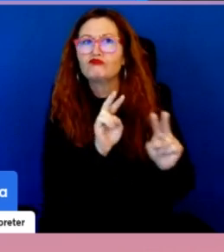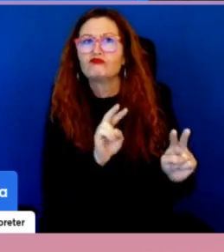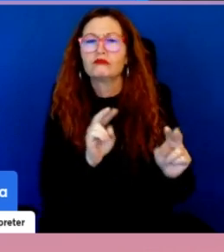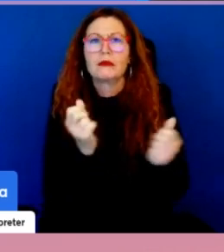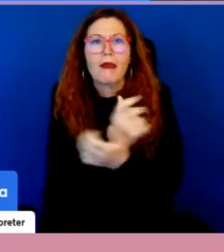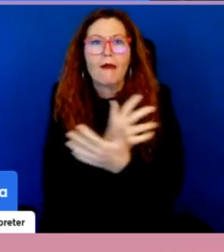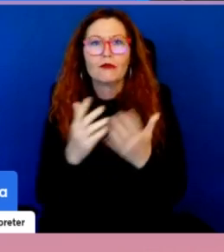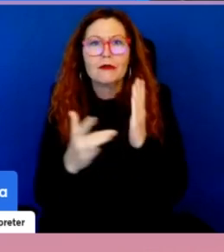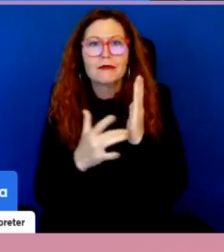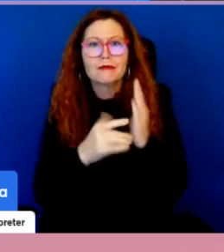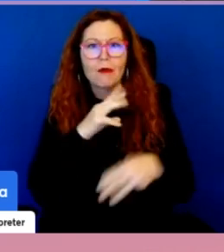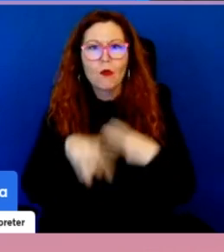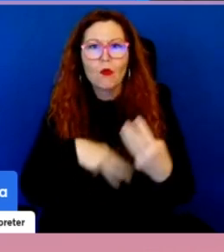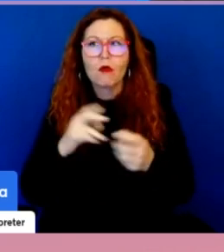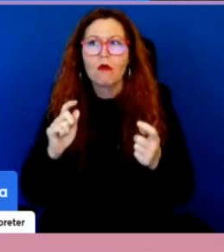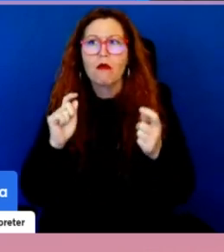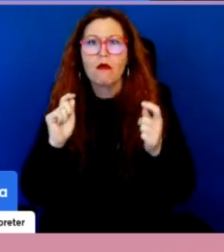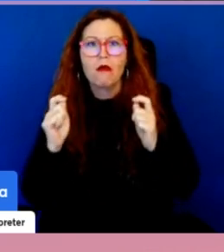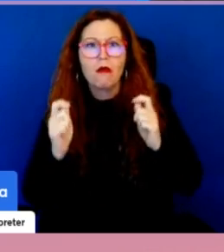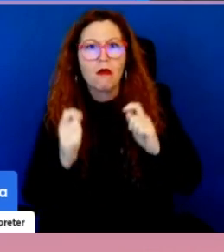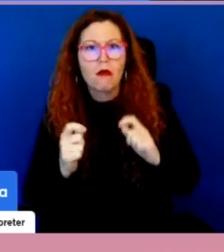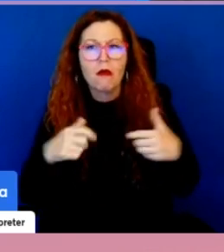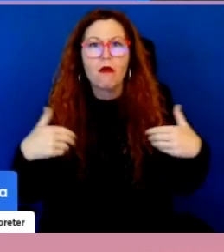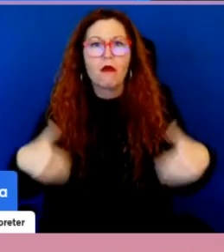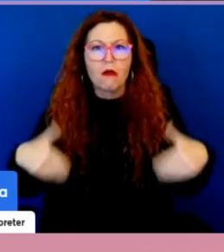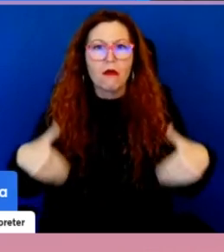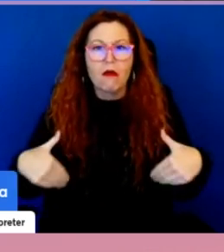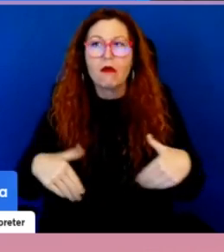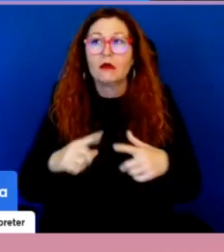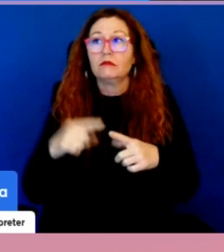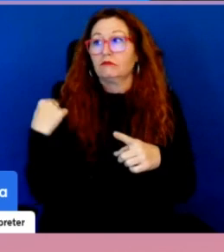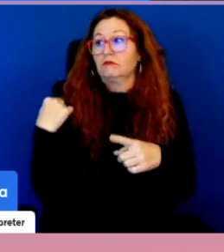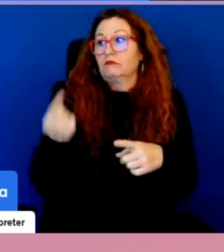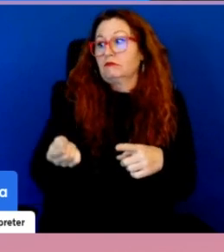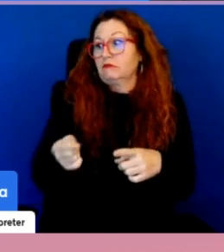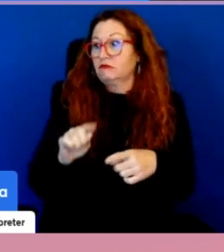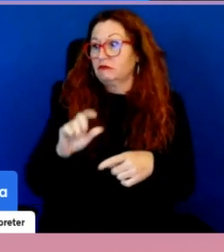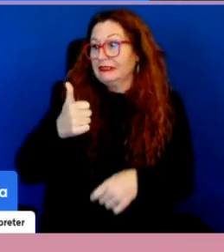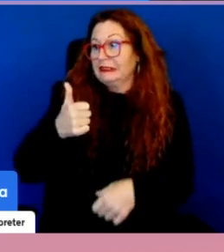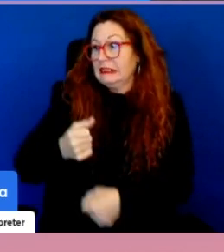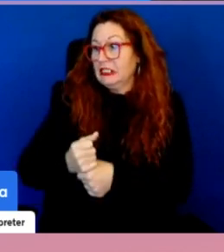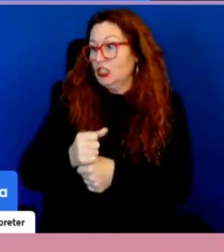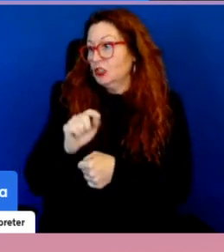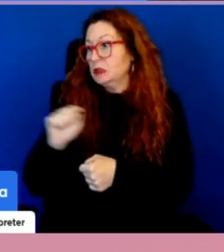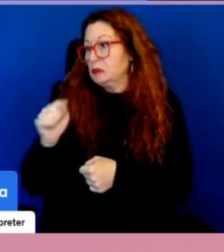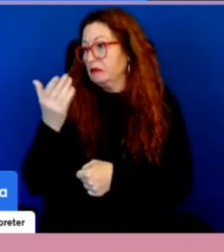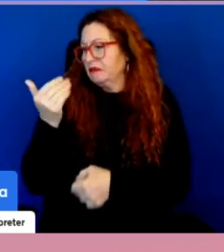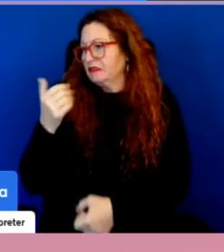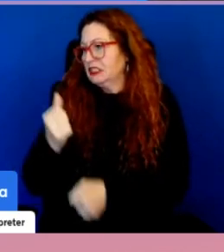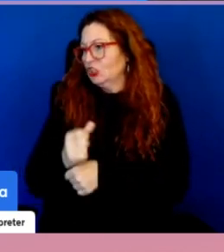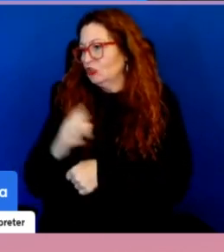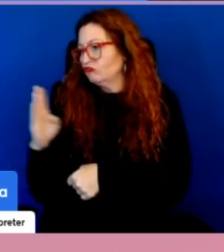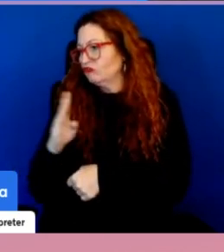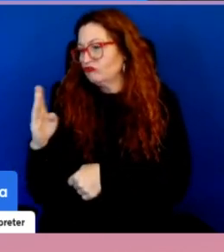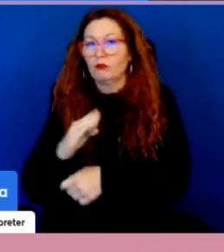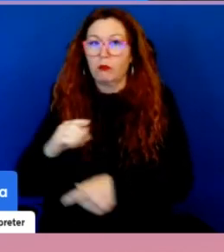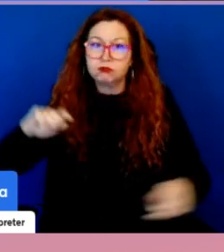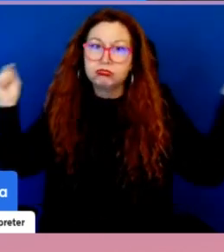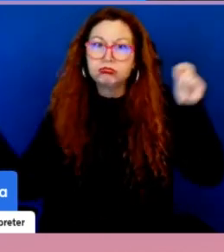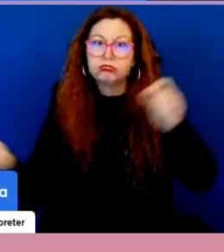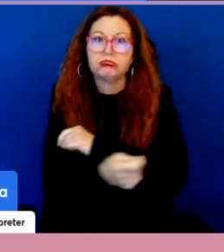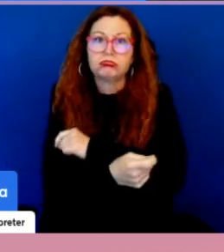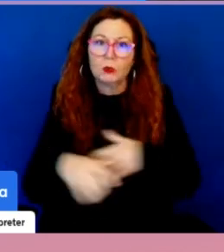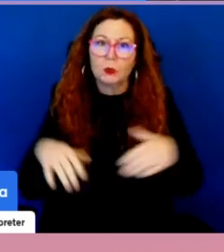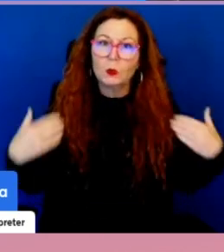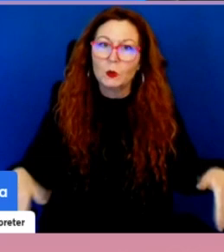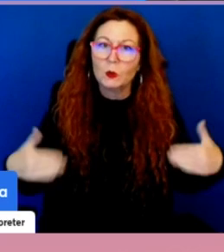evolving. We've seen a lot of change in the last decade, 15 years, and it just seems to speed up all the time.